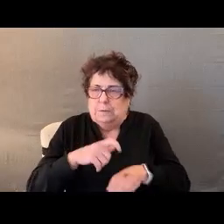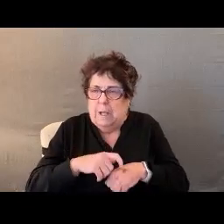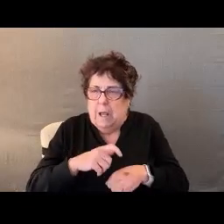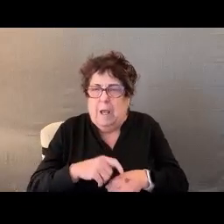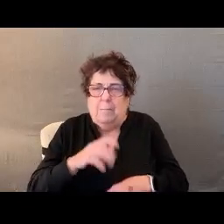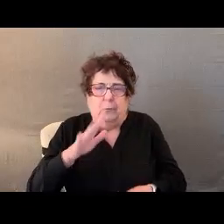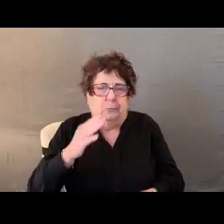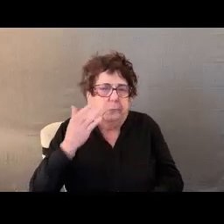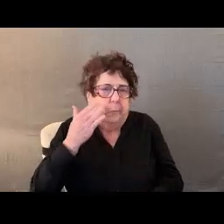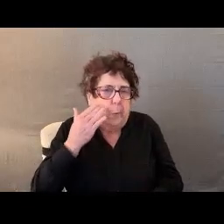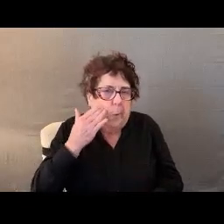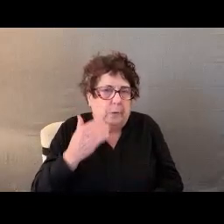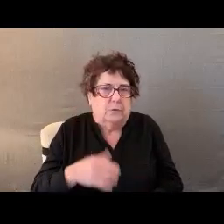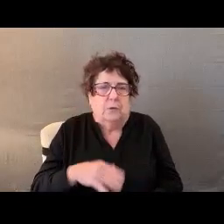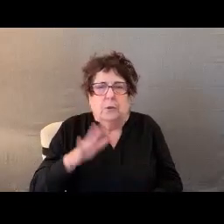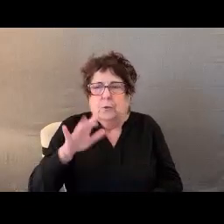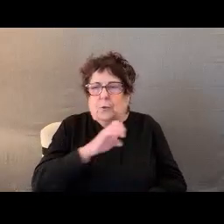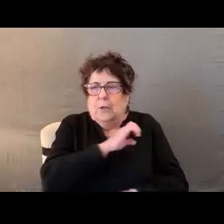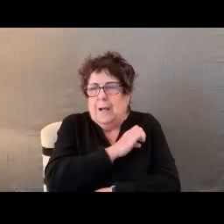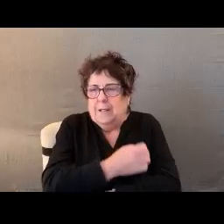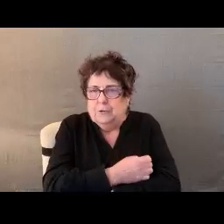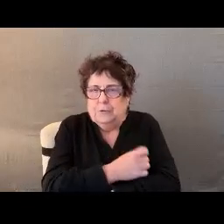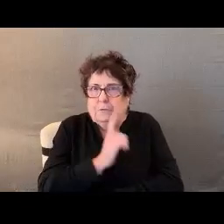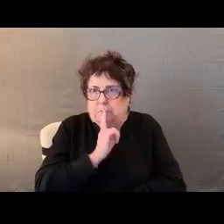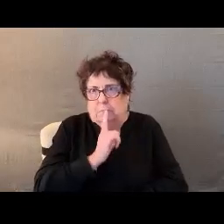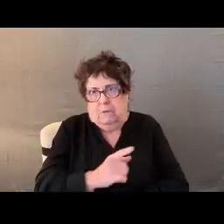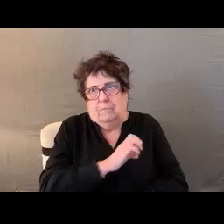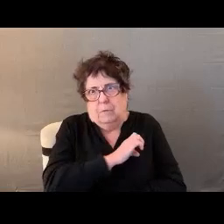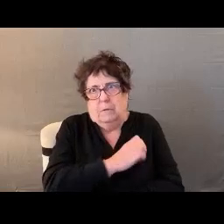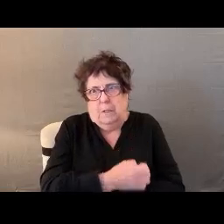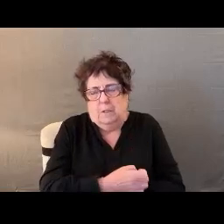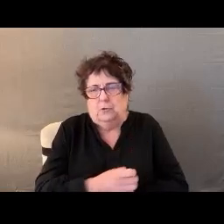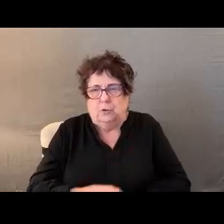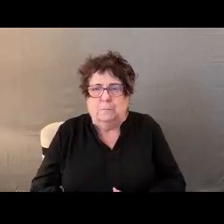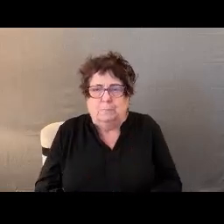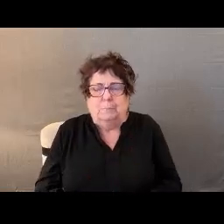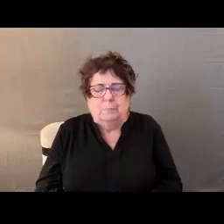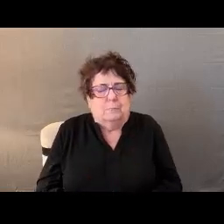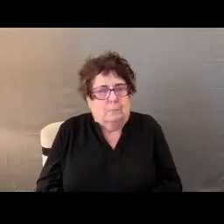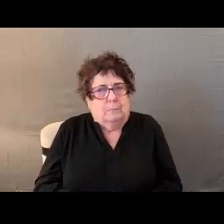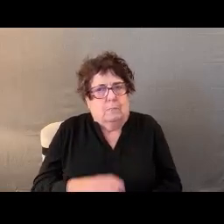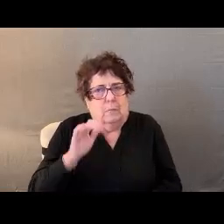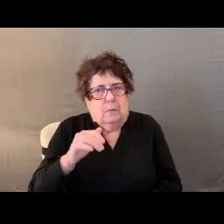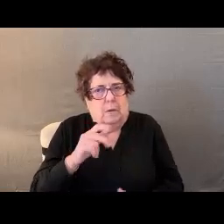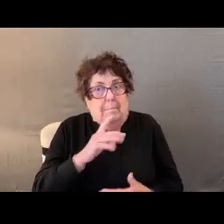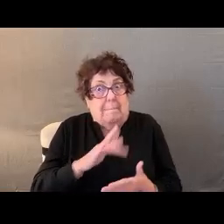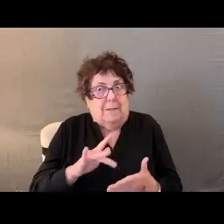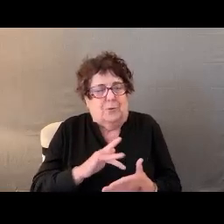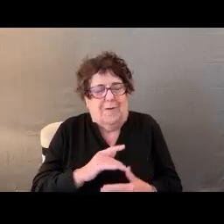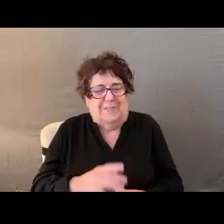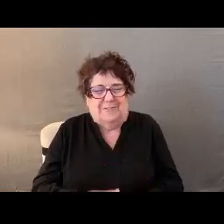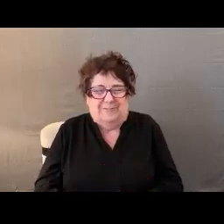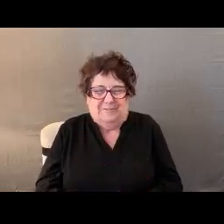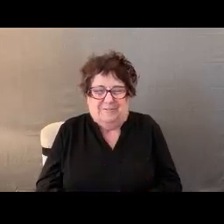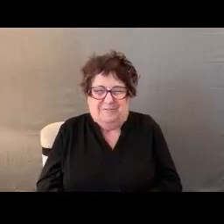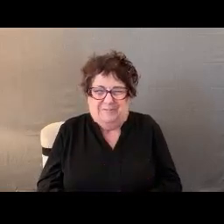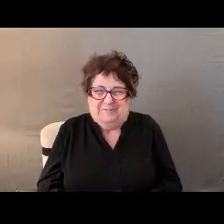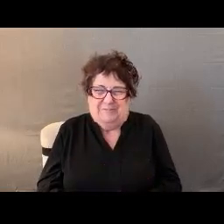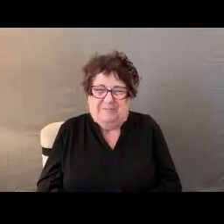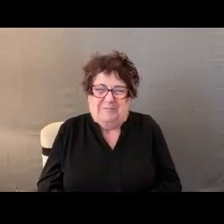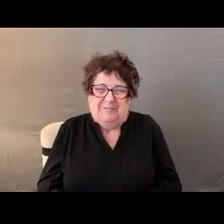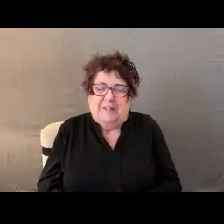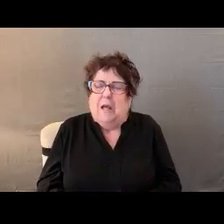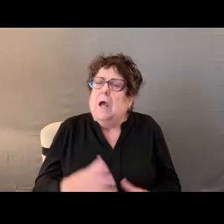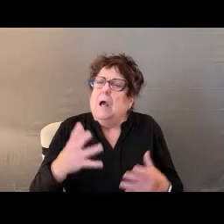knowledge and your energy. Definitely the energy pays off. I'd like to leave a couple of minutes